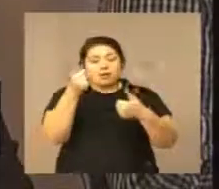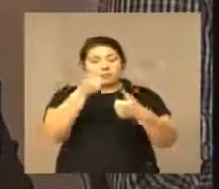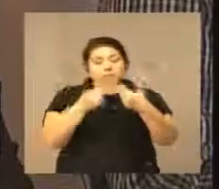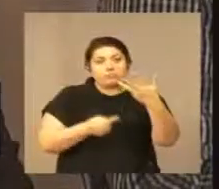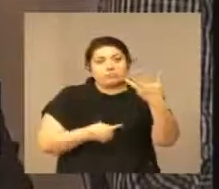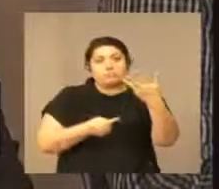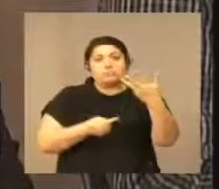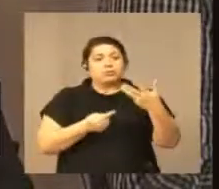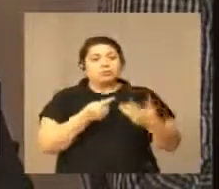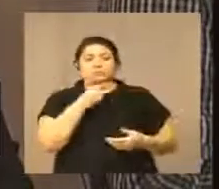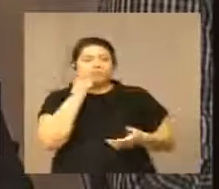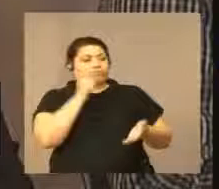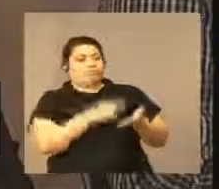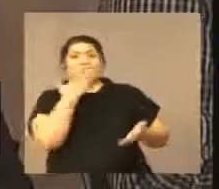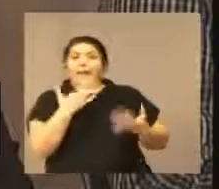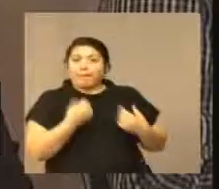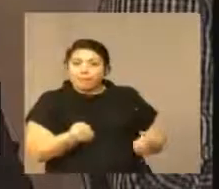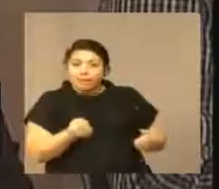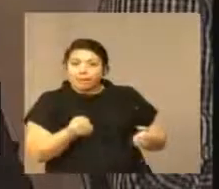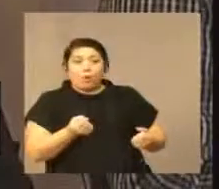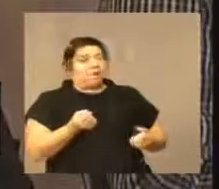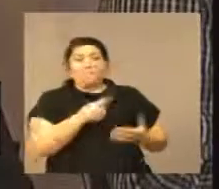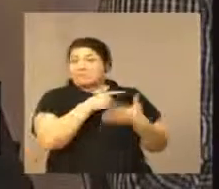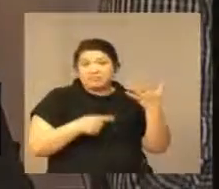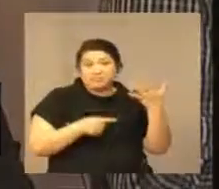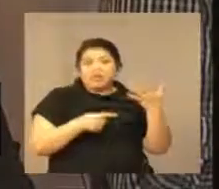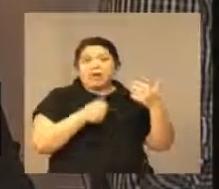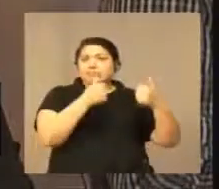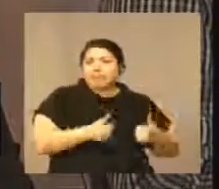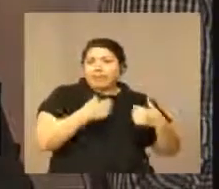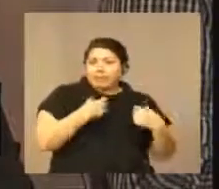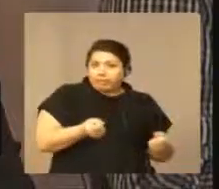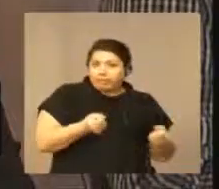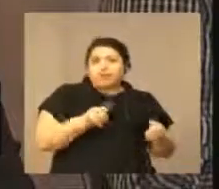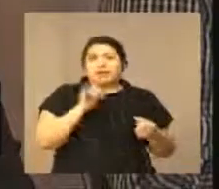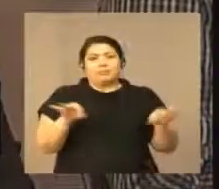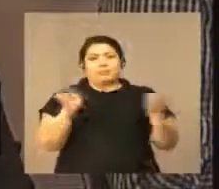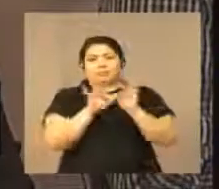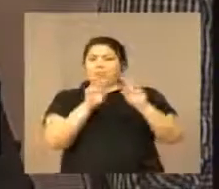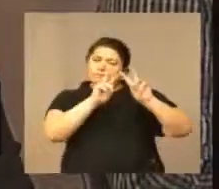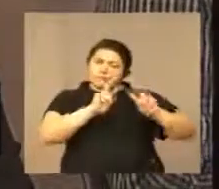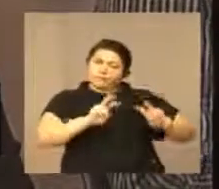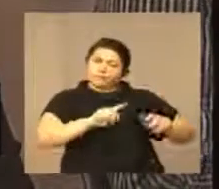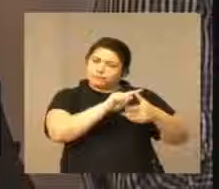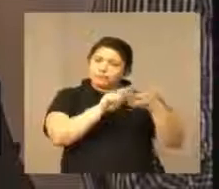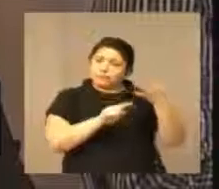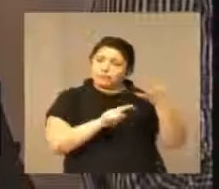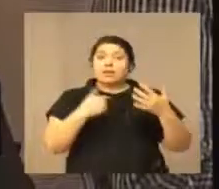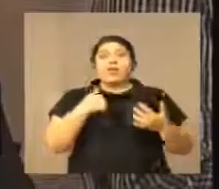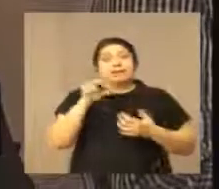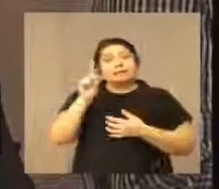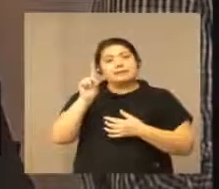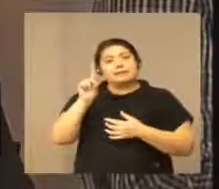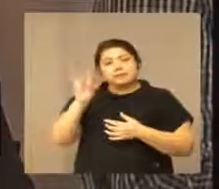plays a big part in that role. You know, I personally